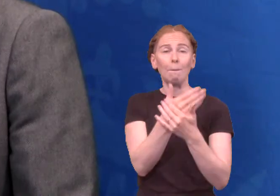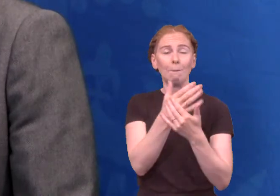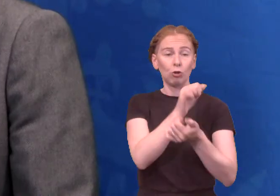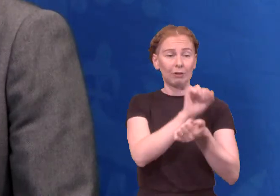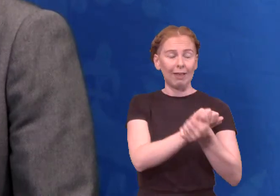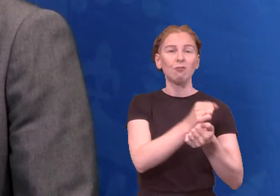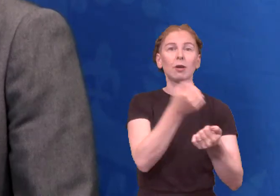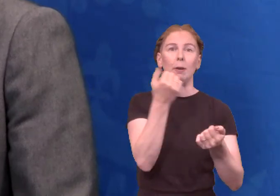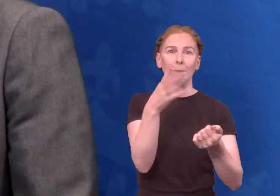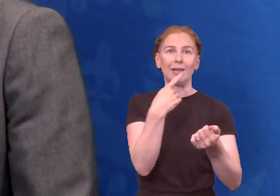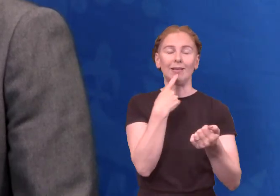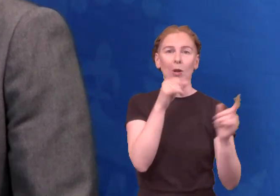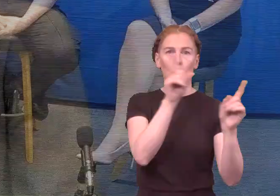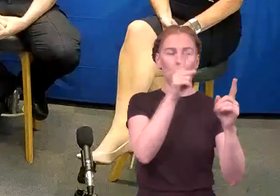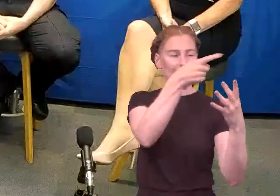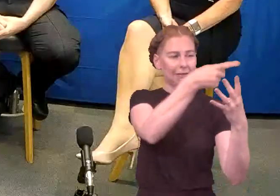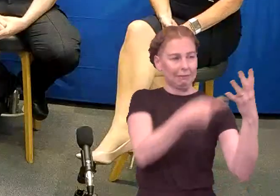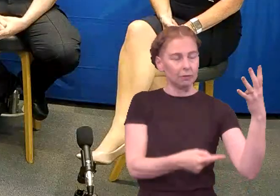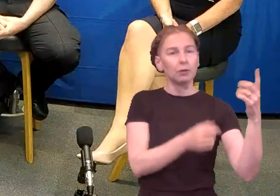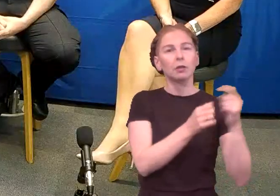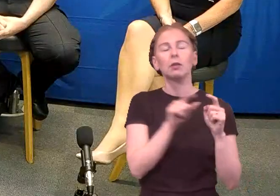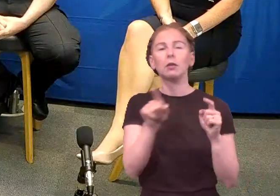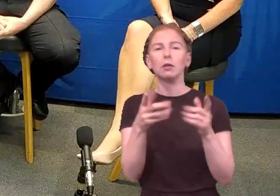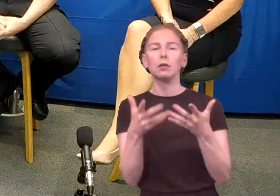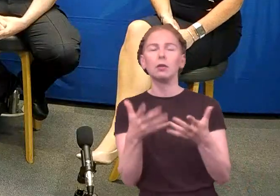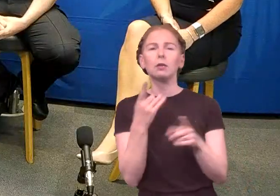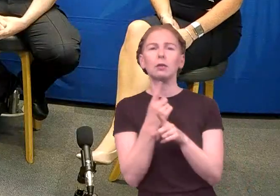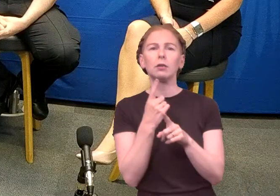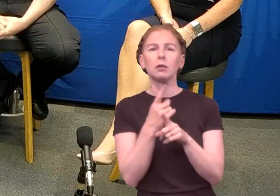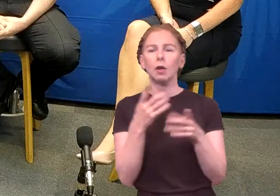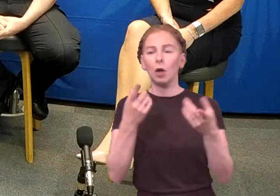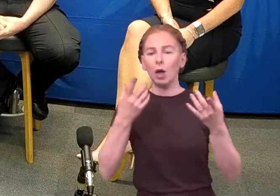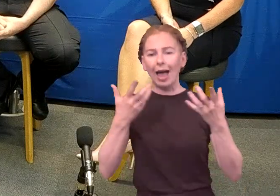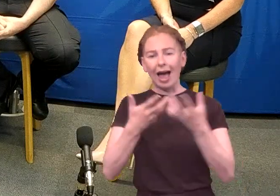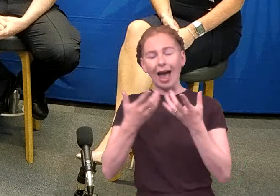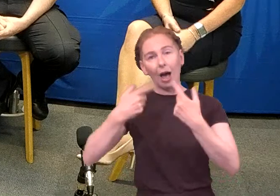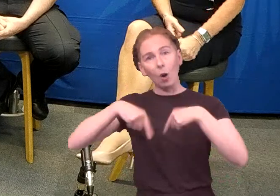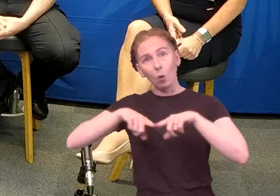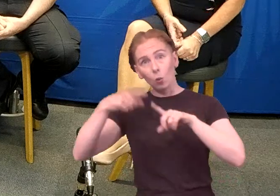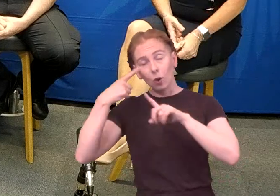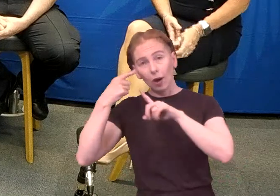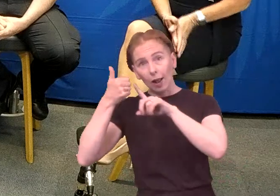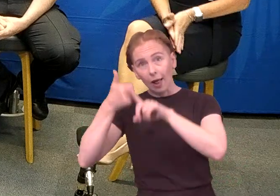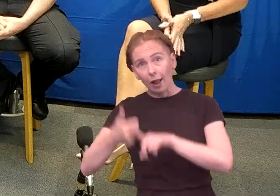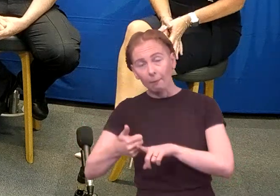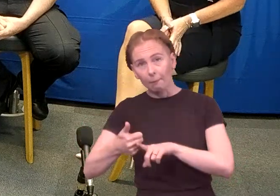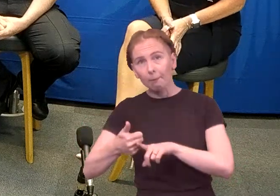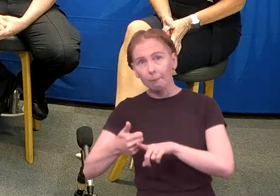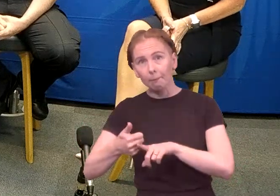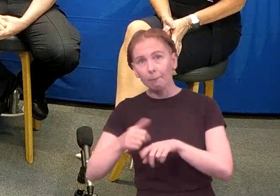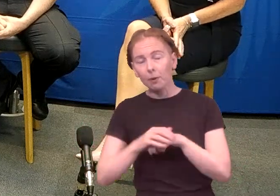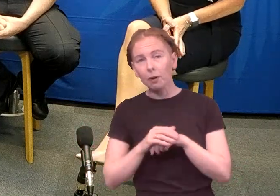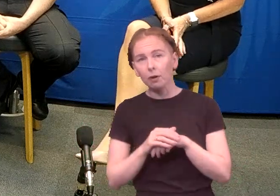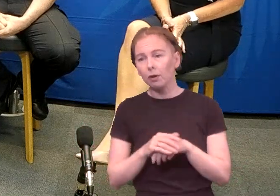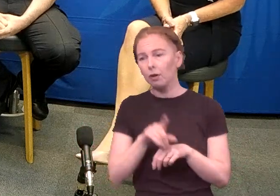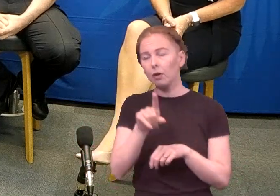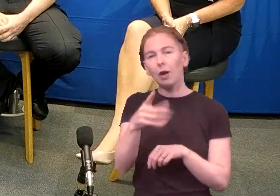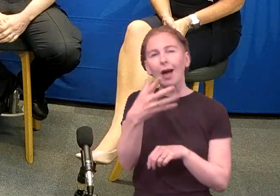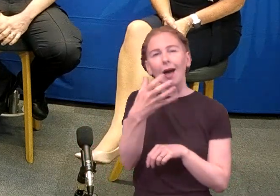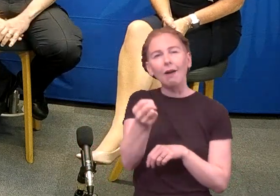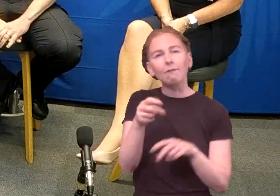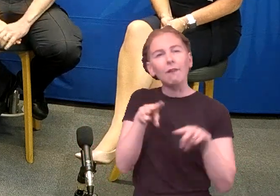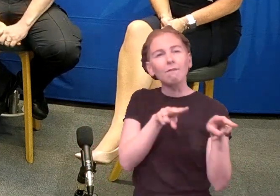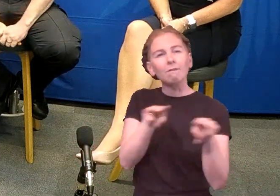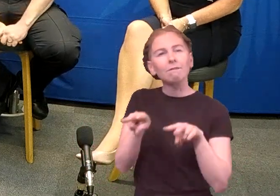that victims face. We want to talk about what we can all do to help. We've now got a clip highlighting a few of the signs that